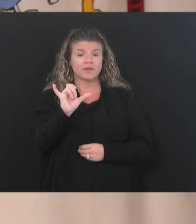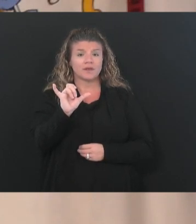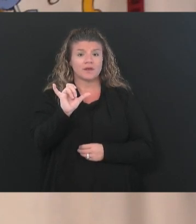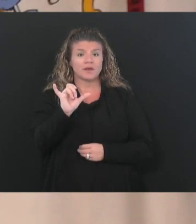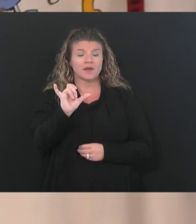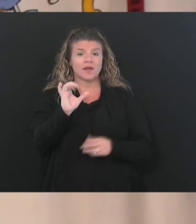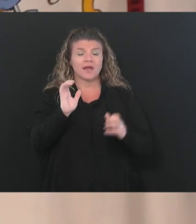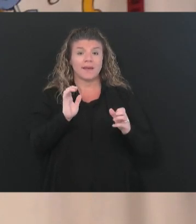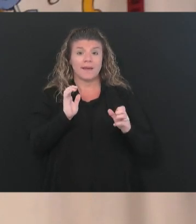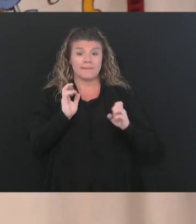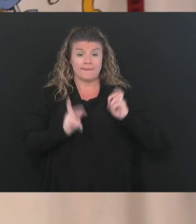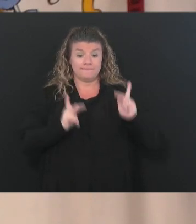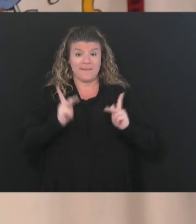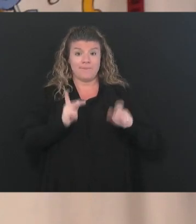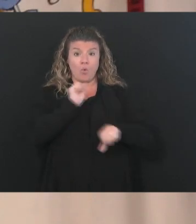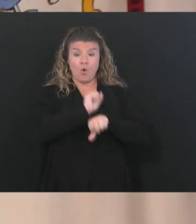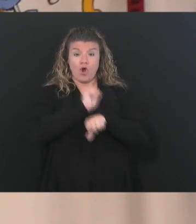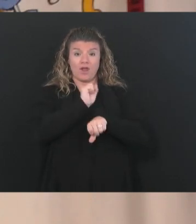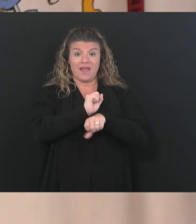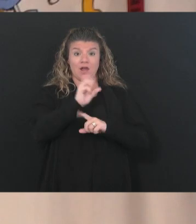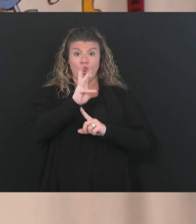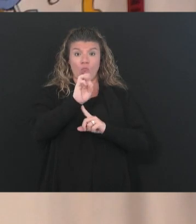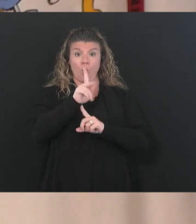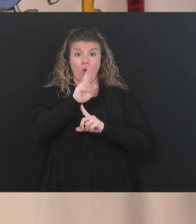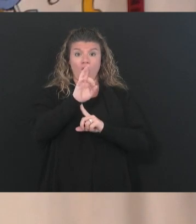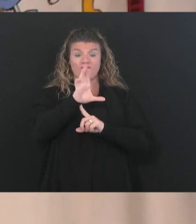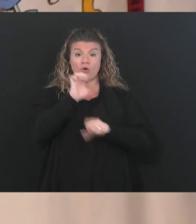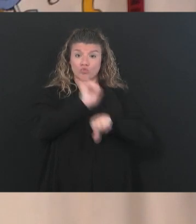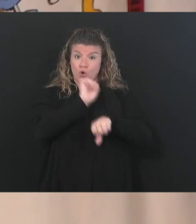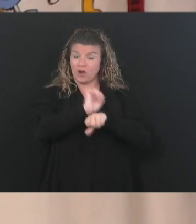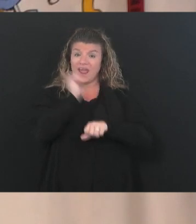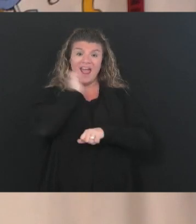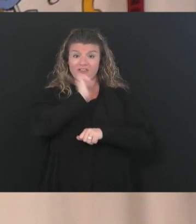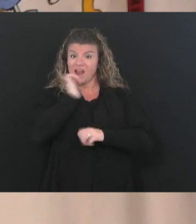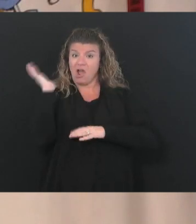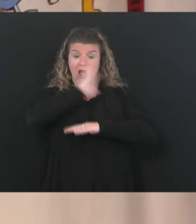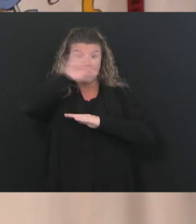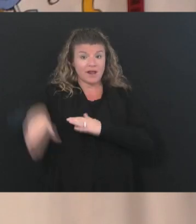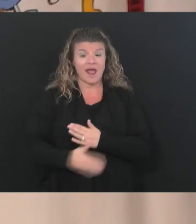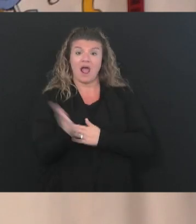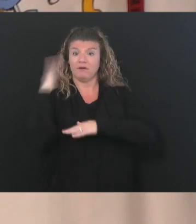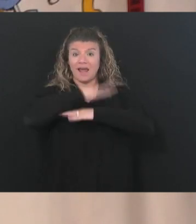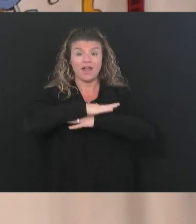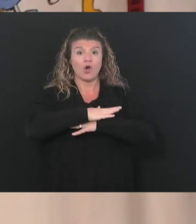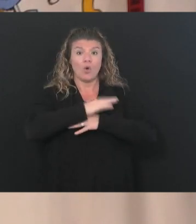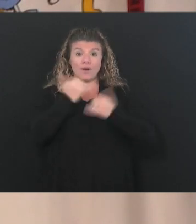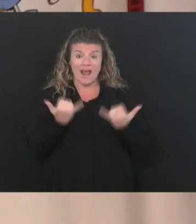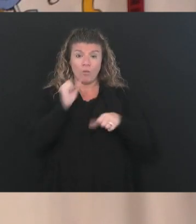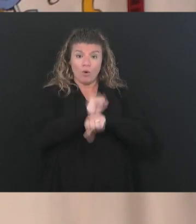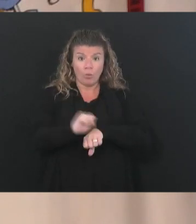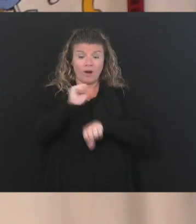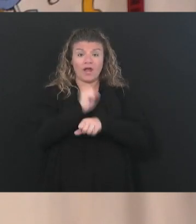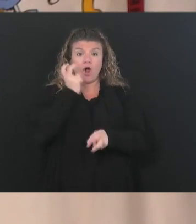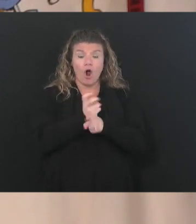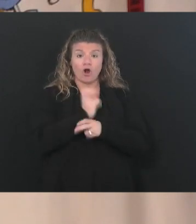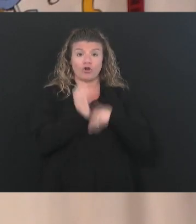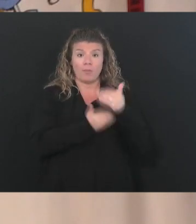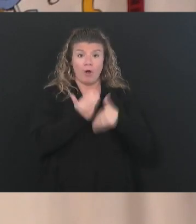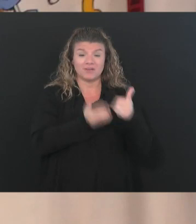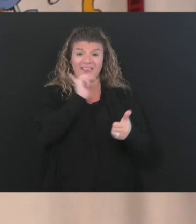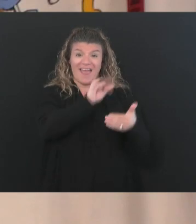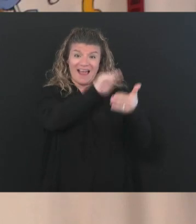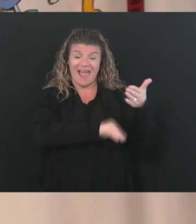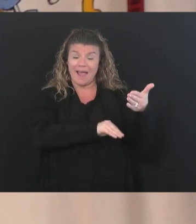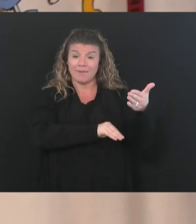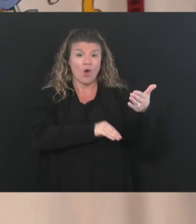manning, workforce 24/7 and doing all the things we're doing to try to process the claims as expediently